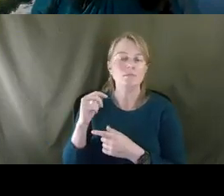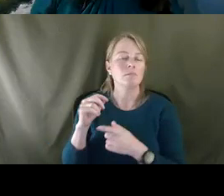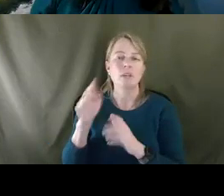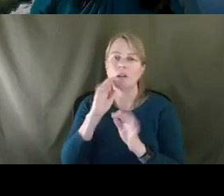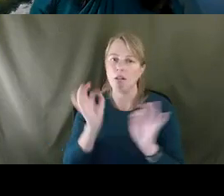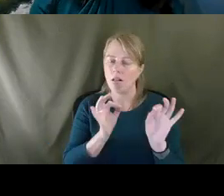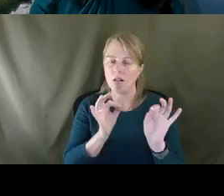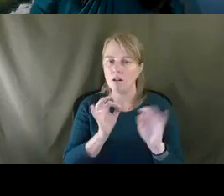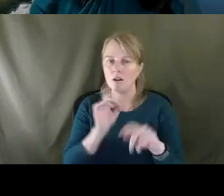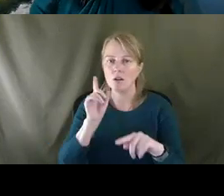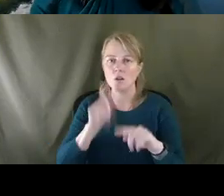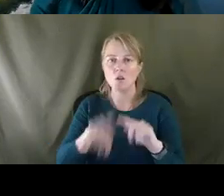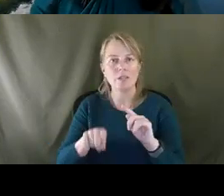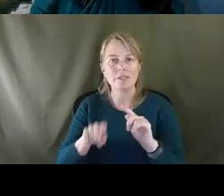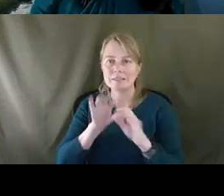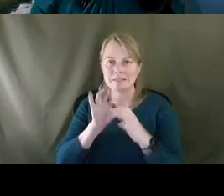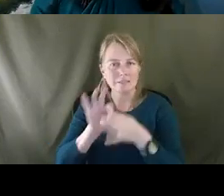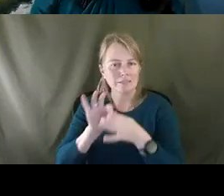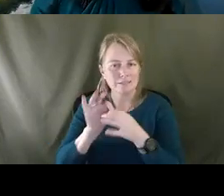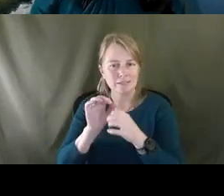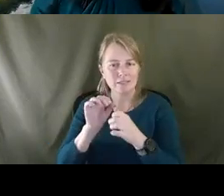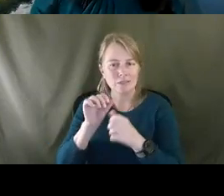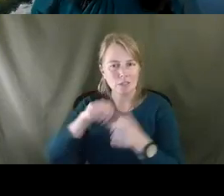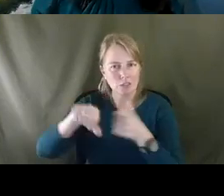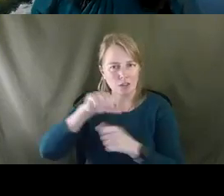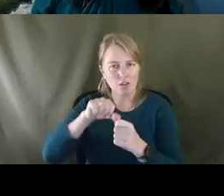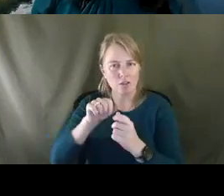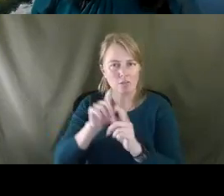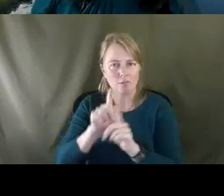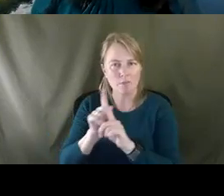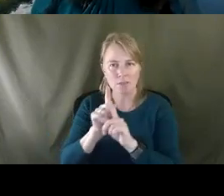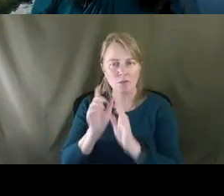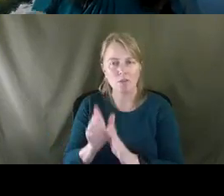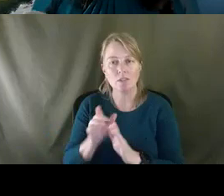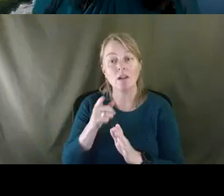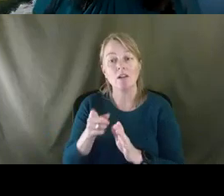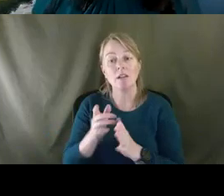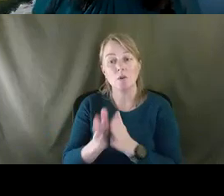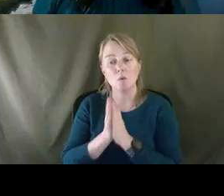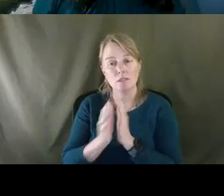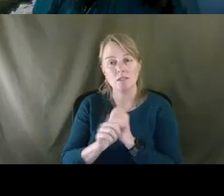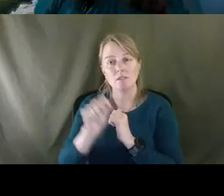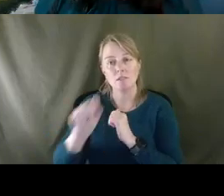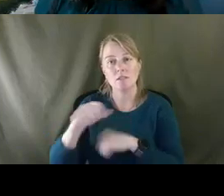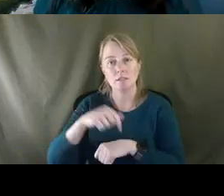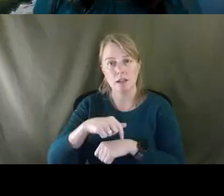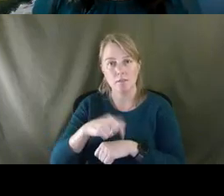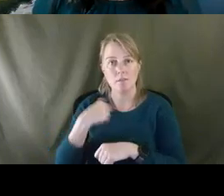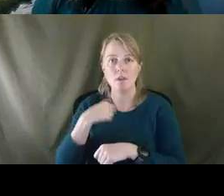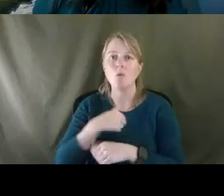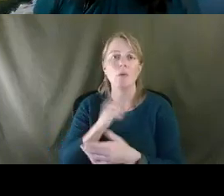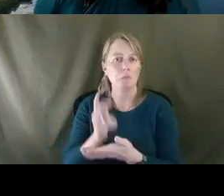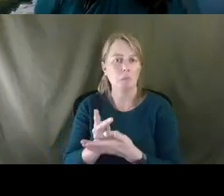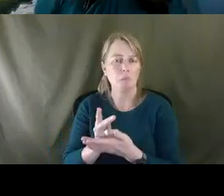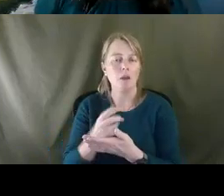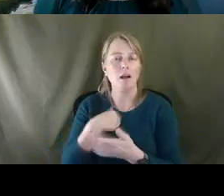to engage with each other as mentoring pairs. So they requested more time. And so we did it. I went ahead